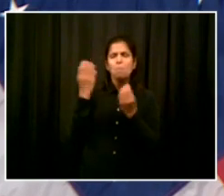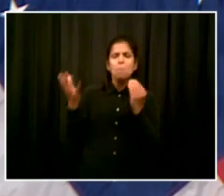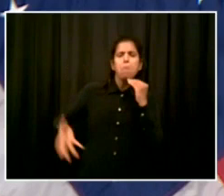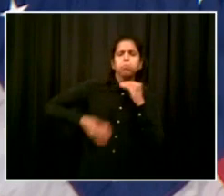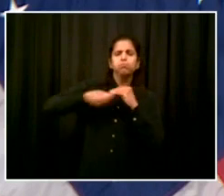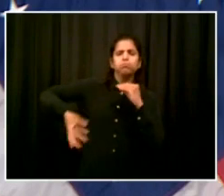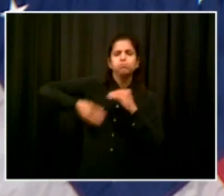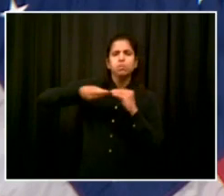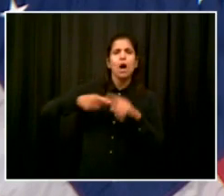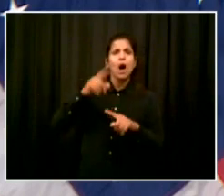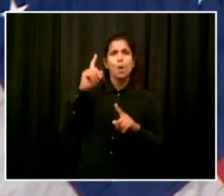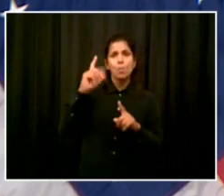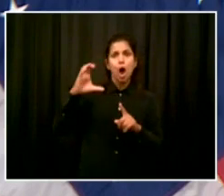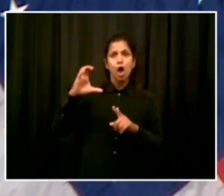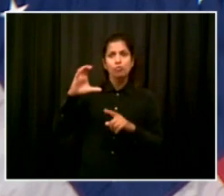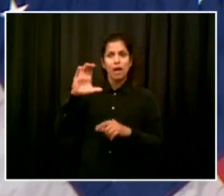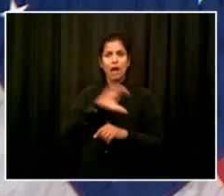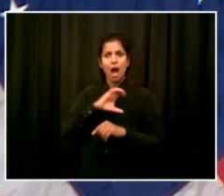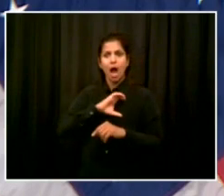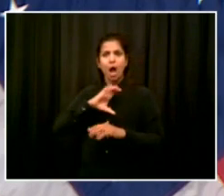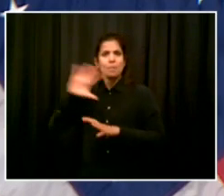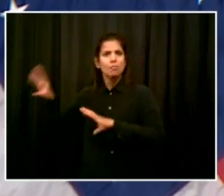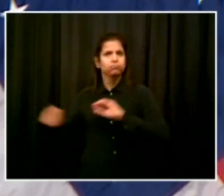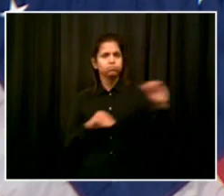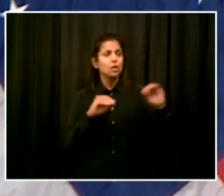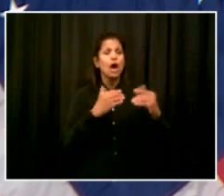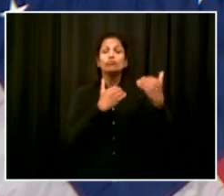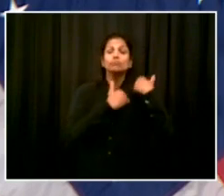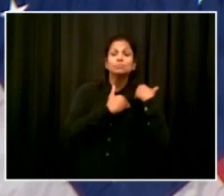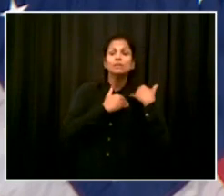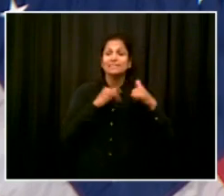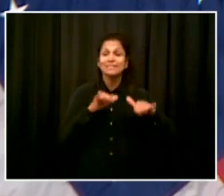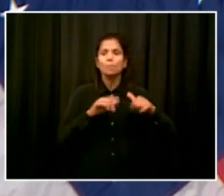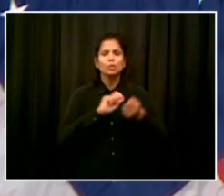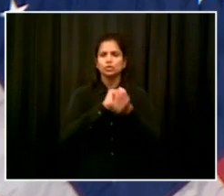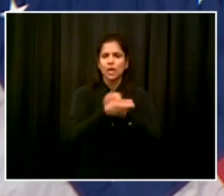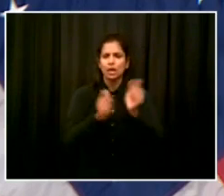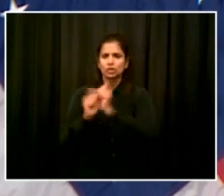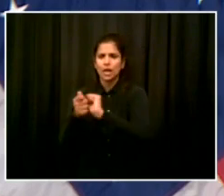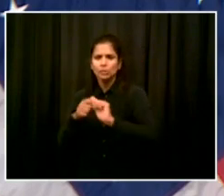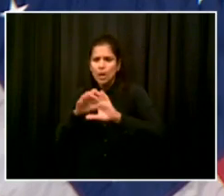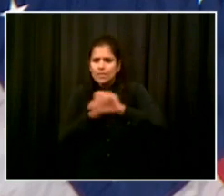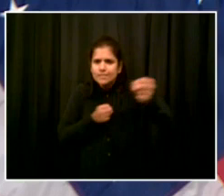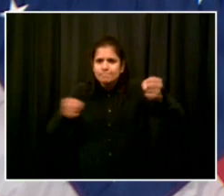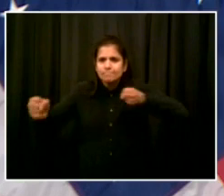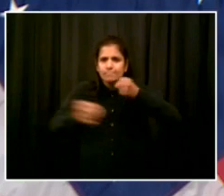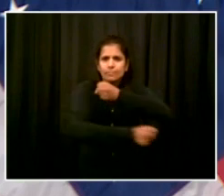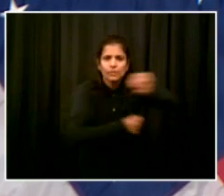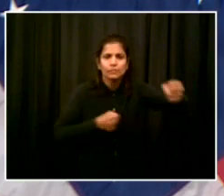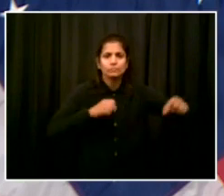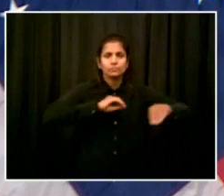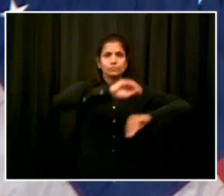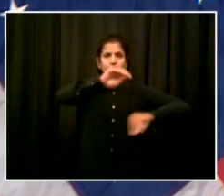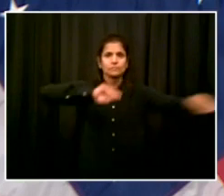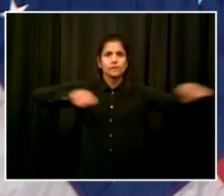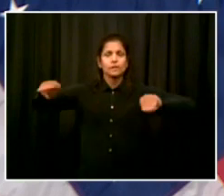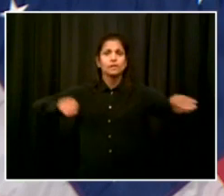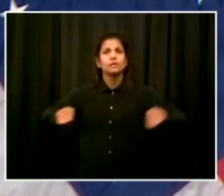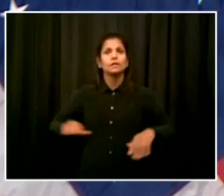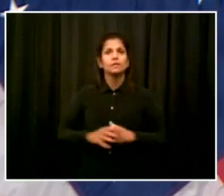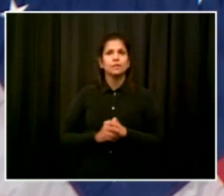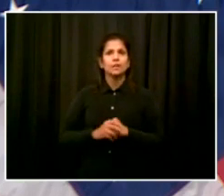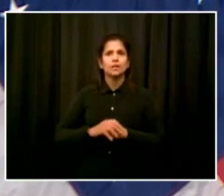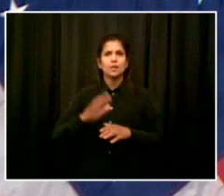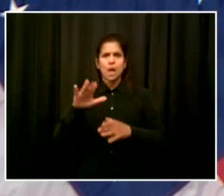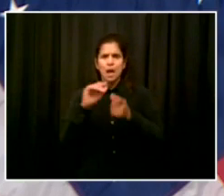now. We can afford the ability to shift those resources. So these are detectives and police officers